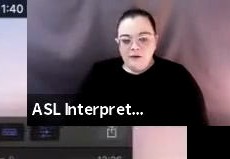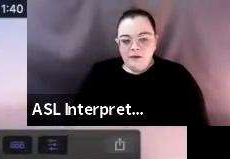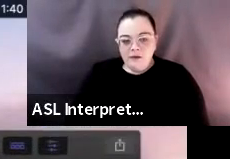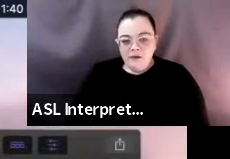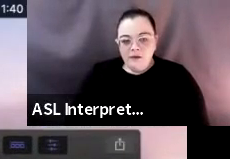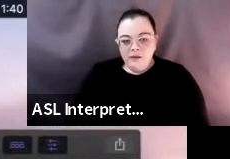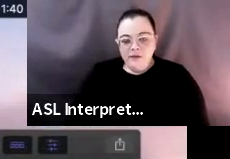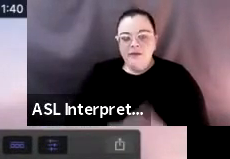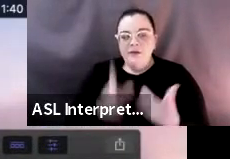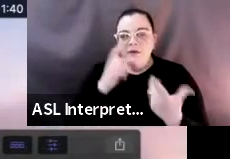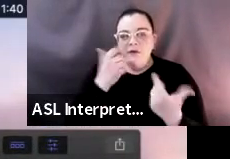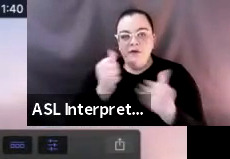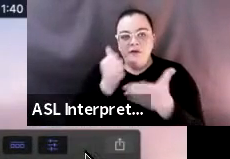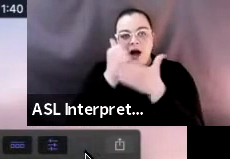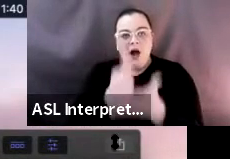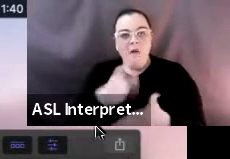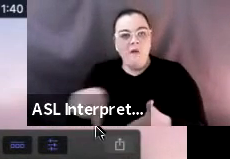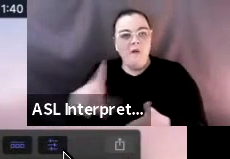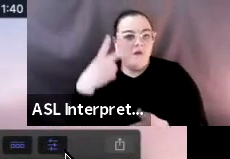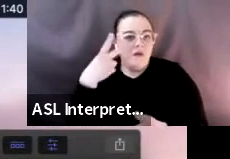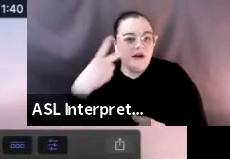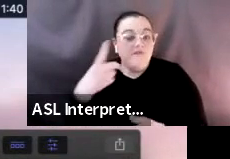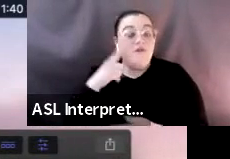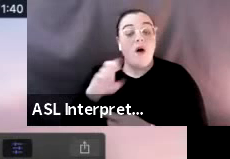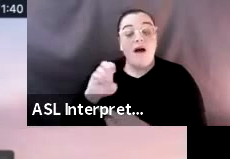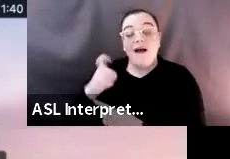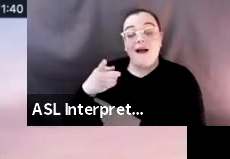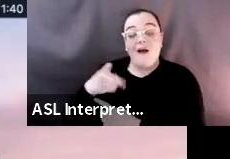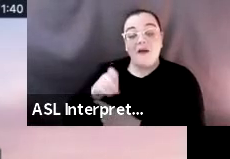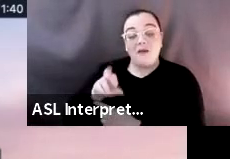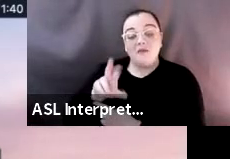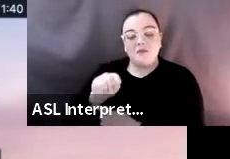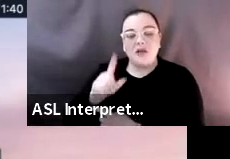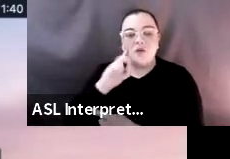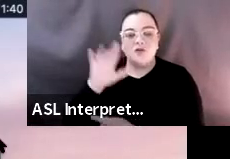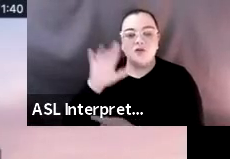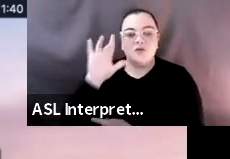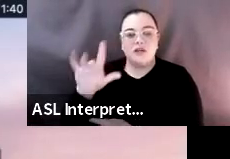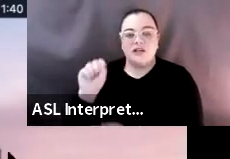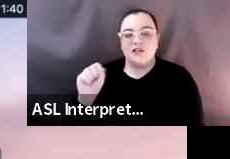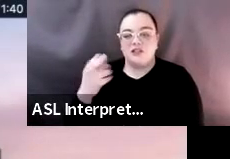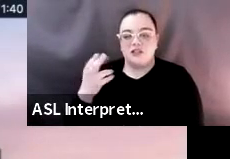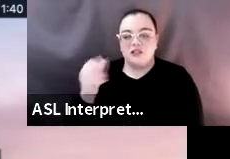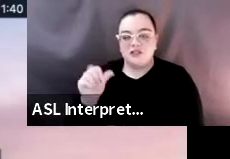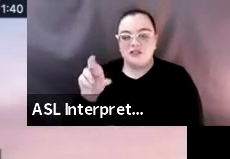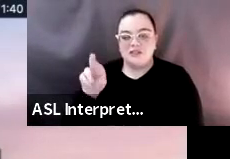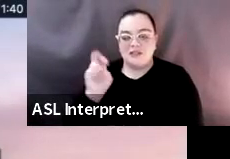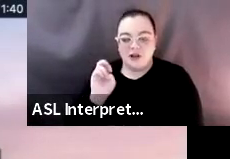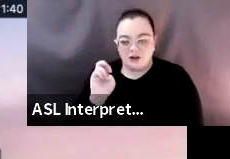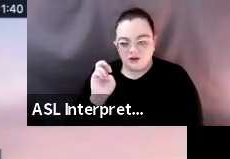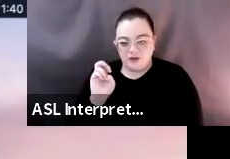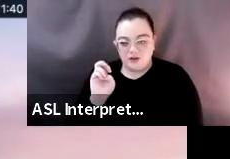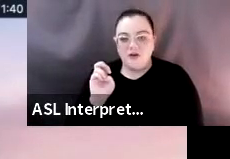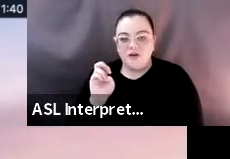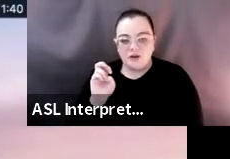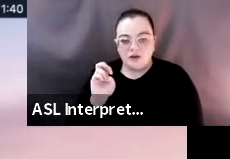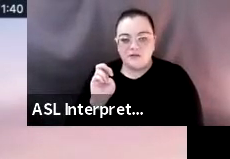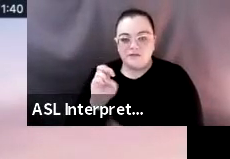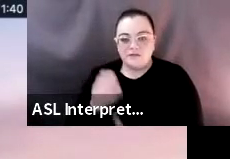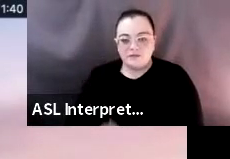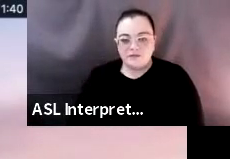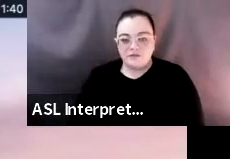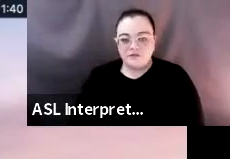see it a little bit better. To export, you're gonna hit this share square right in the upper right-hand corner here. So this is